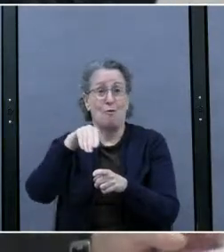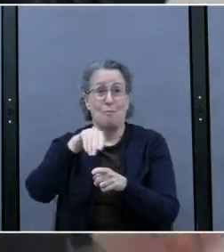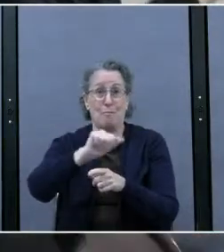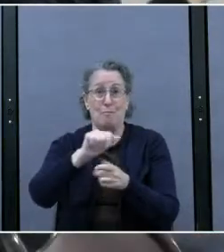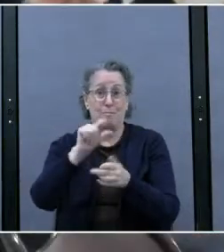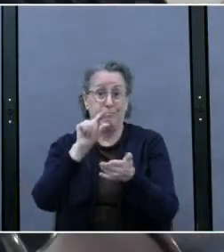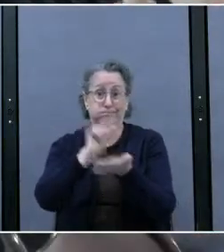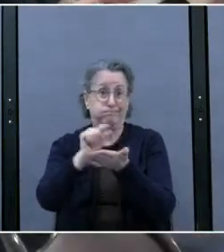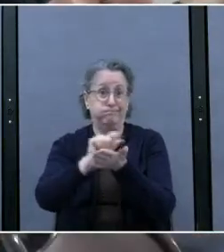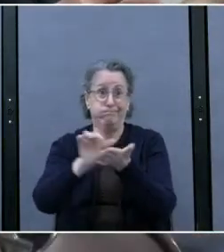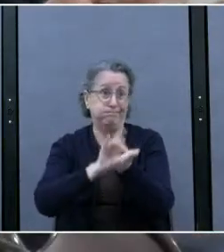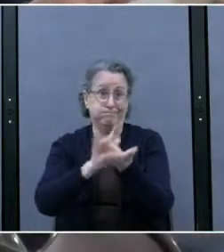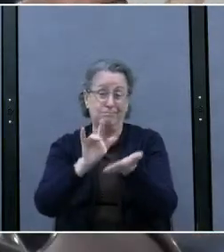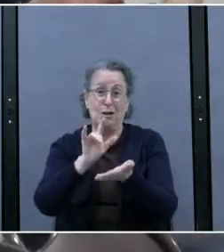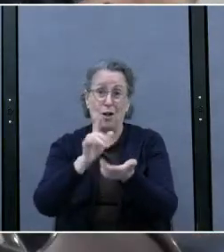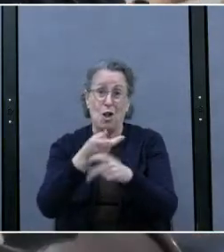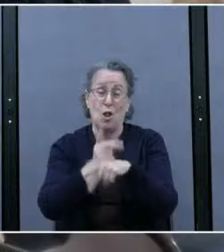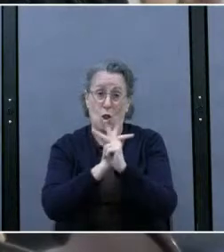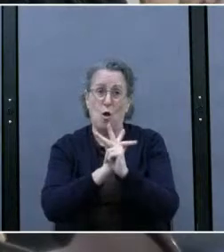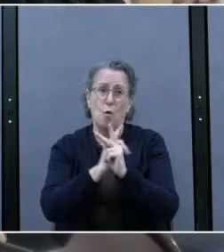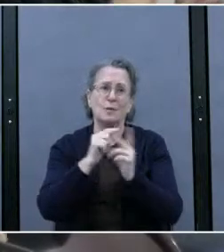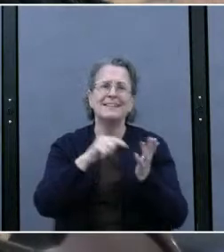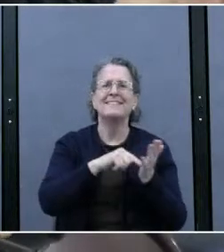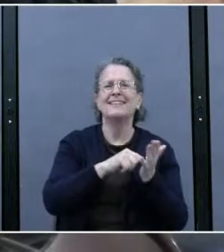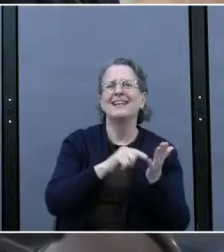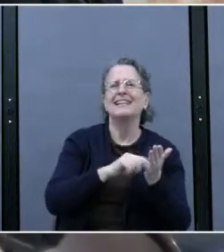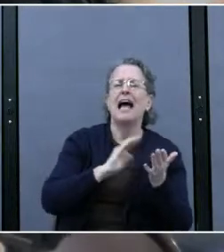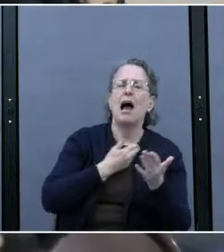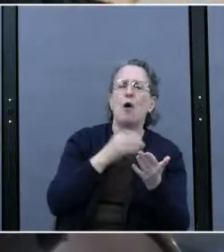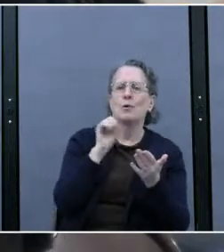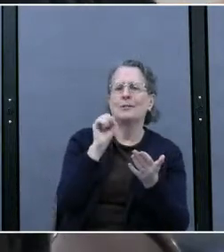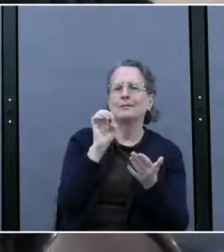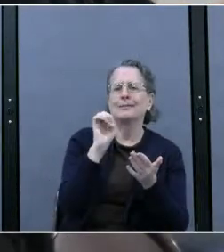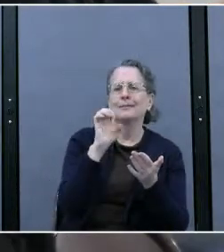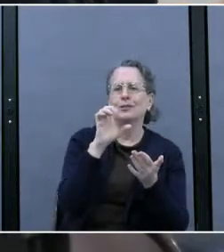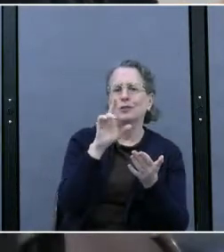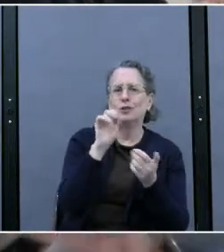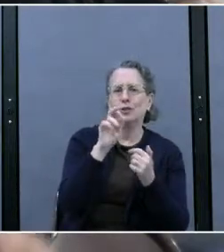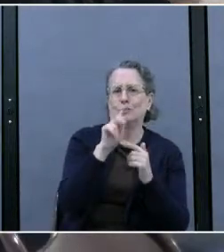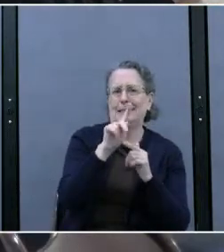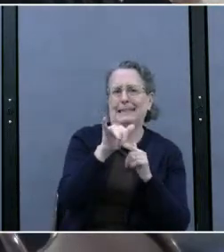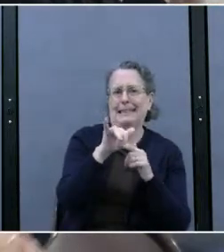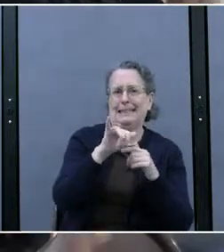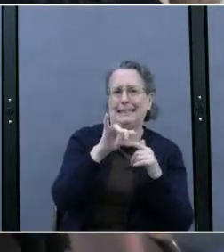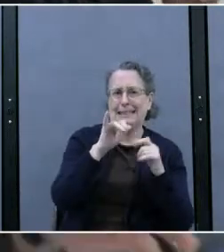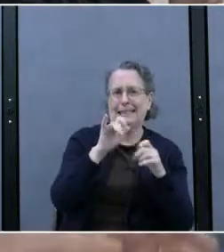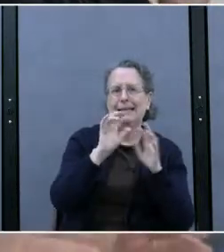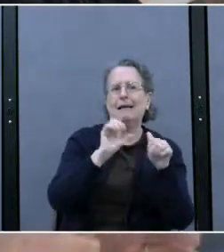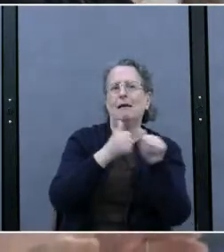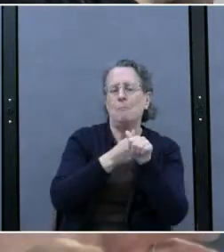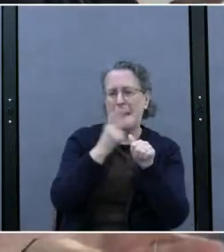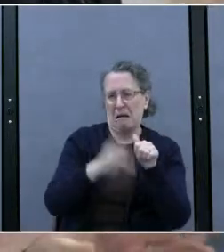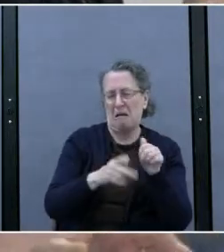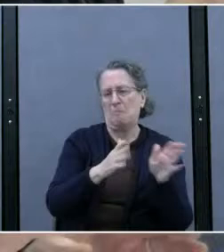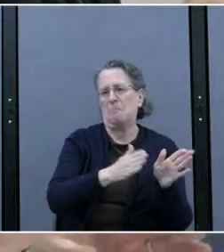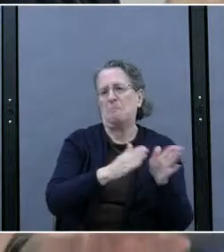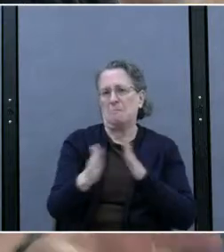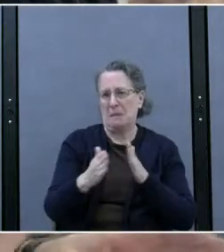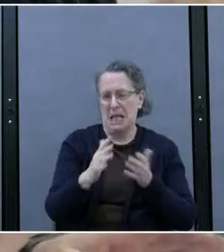loan, this acts as the security for it. And because in our charter we have to have